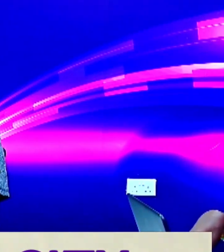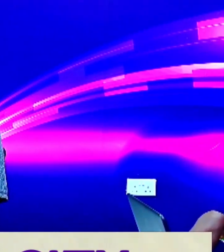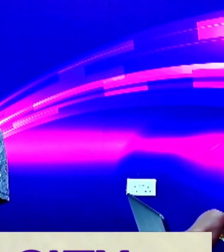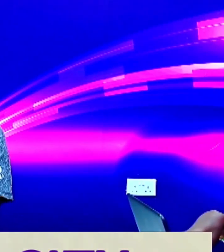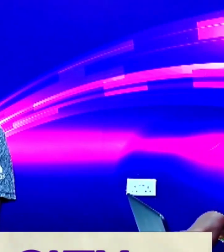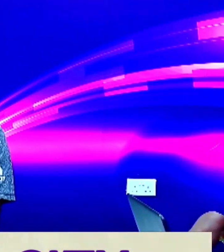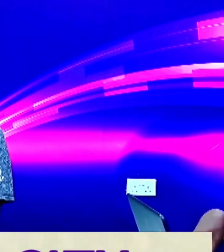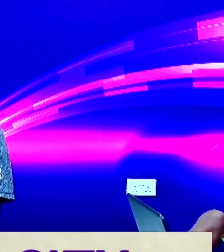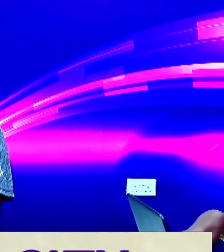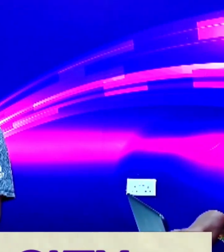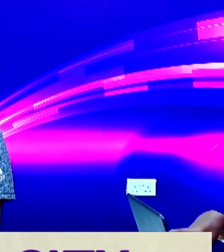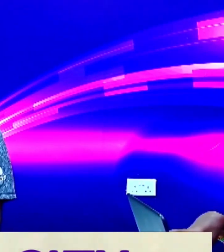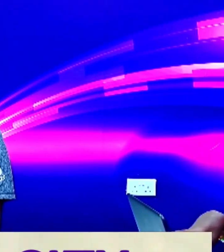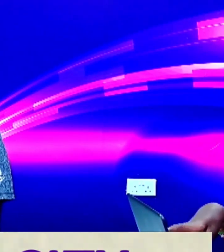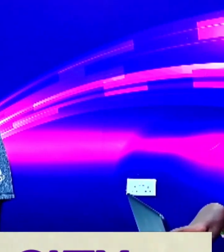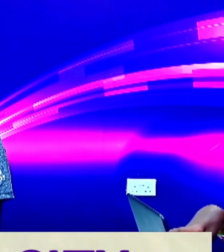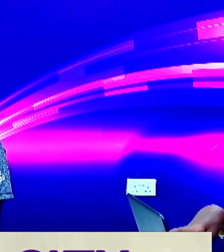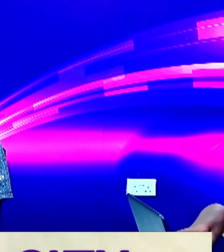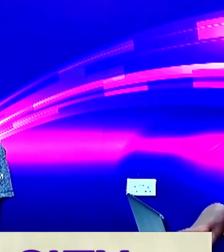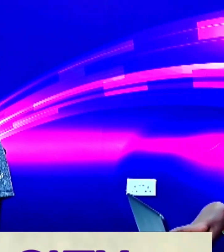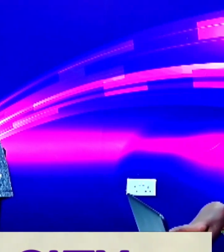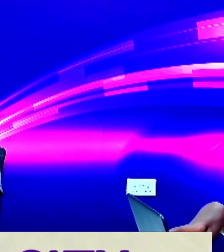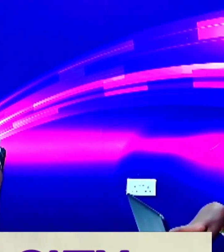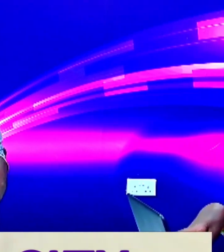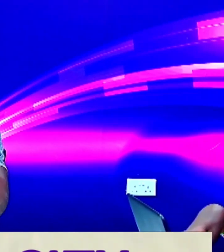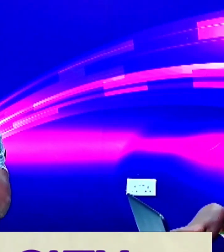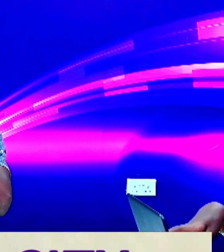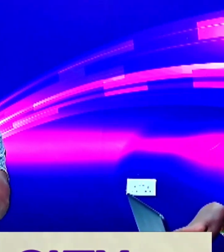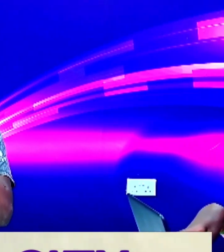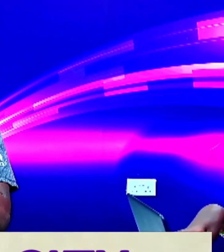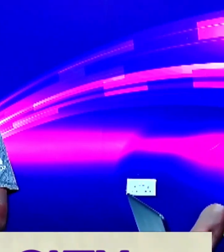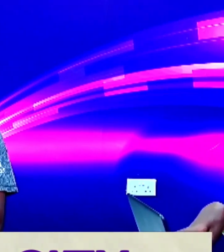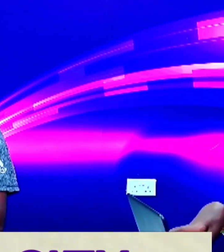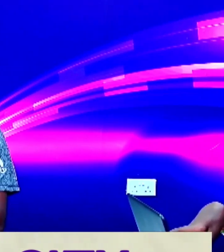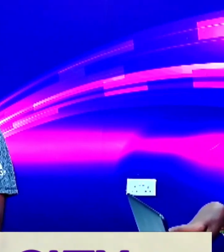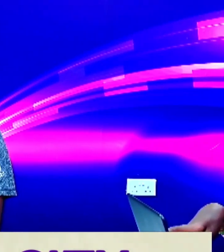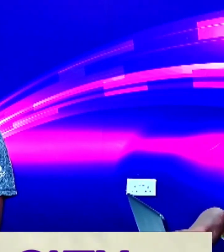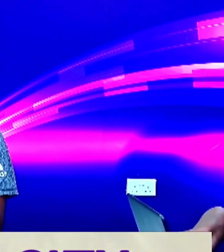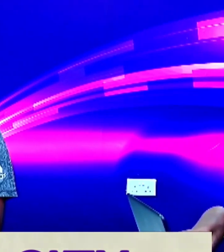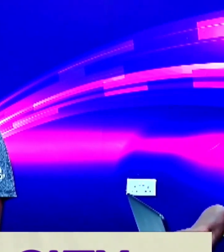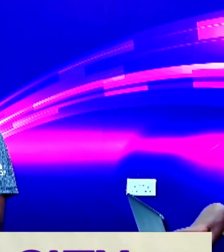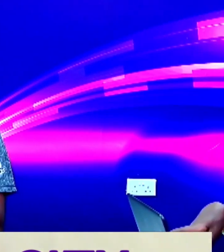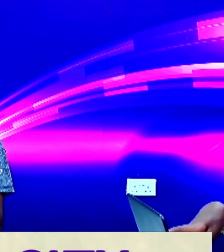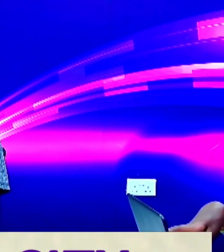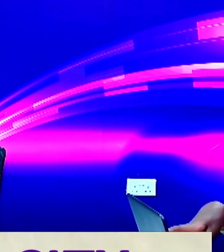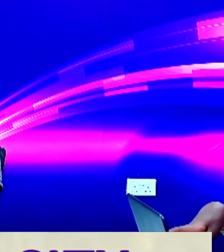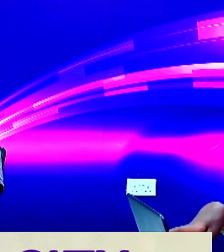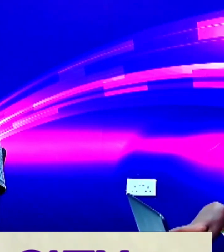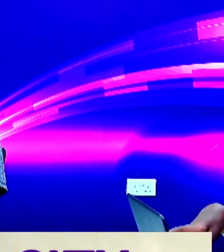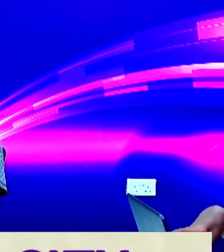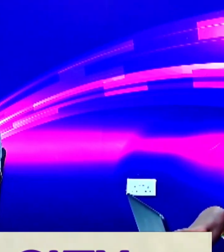hustle. And I think they have another key player who is the top